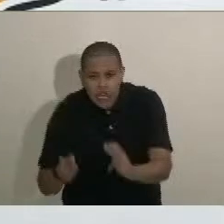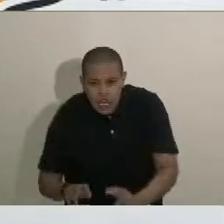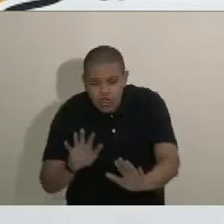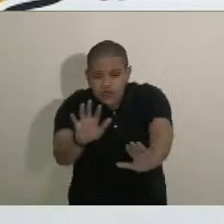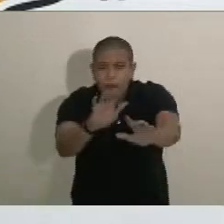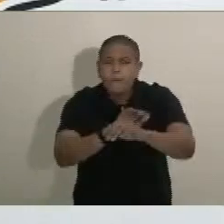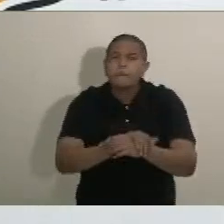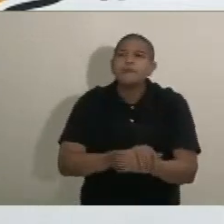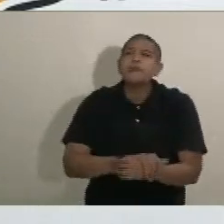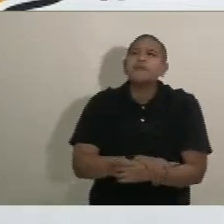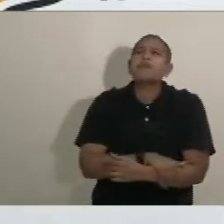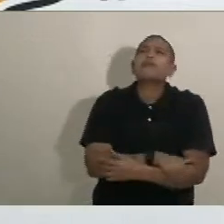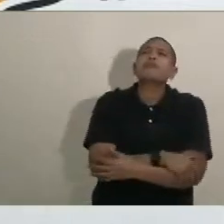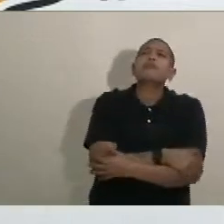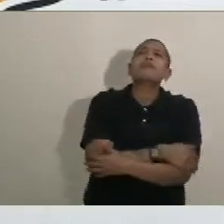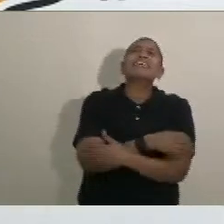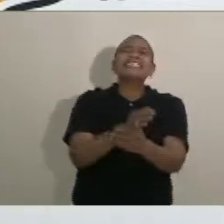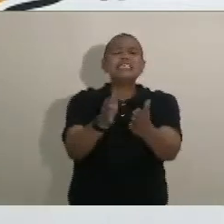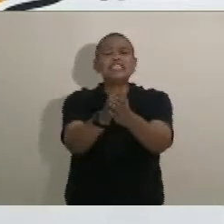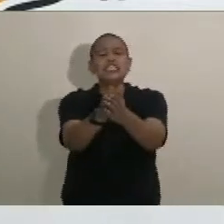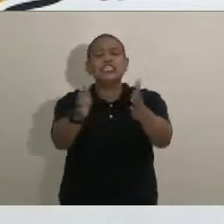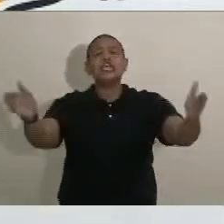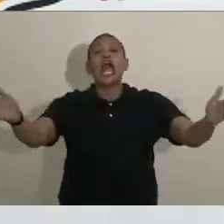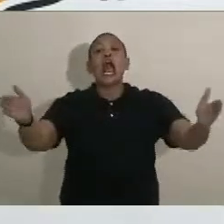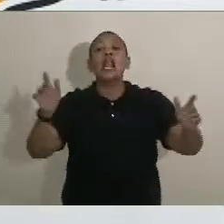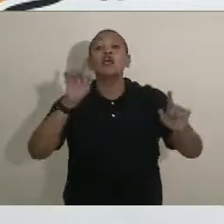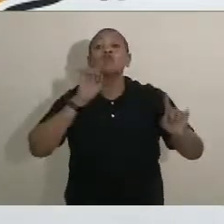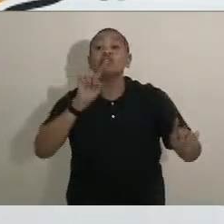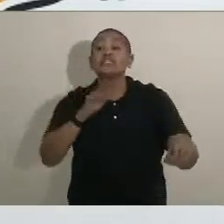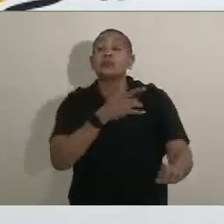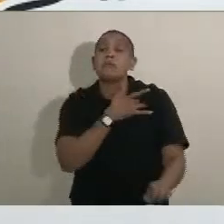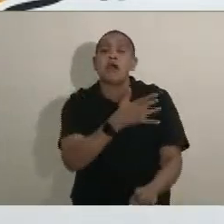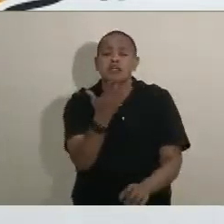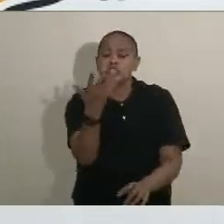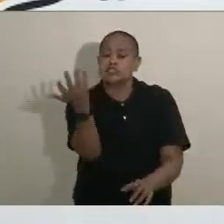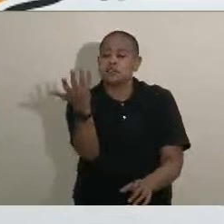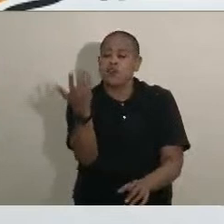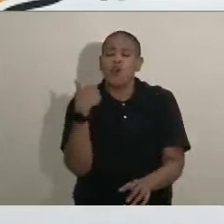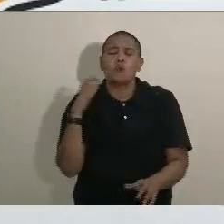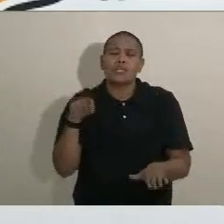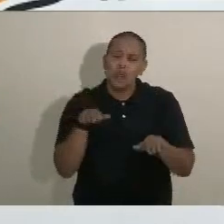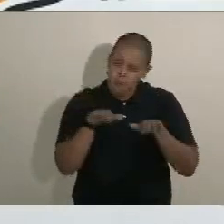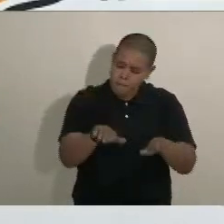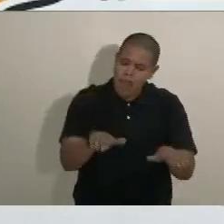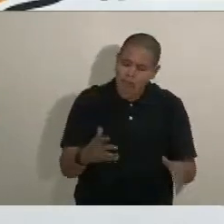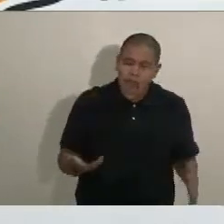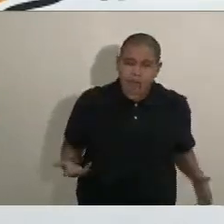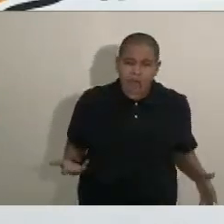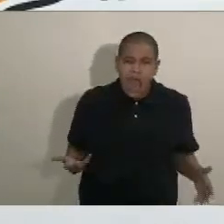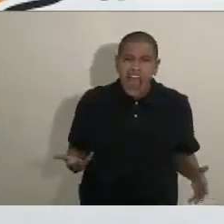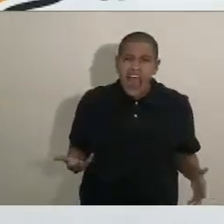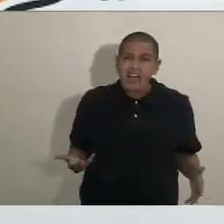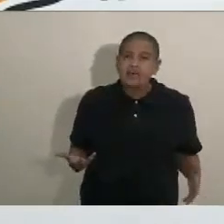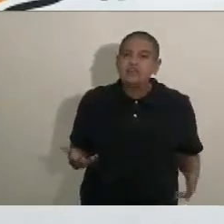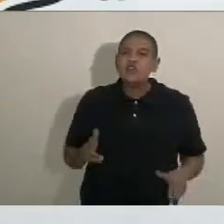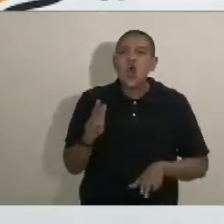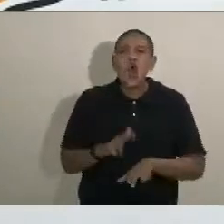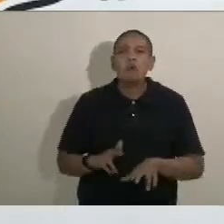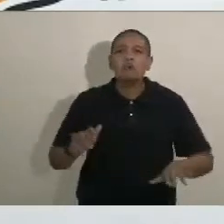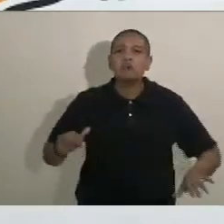The general response is that we need to get back as much as possible to